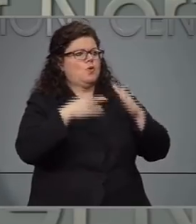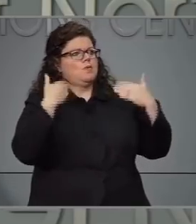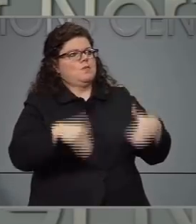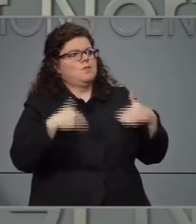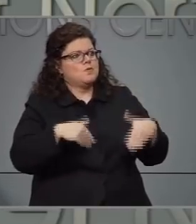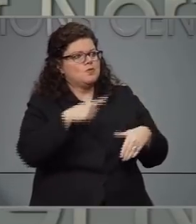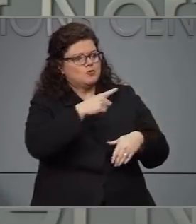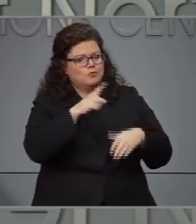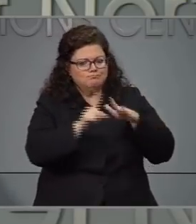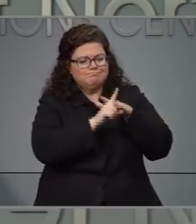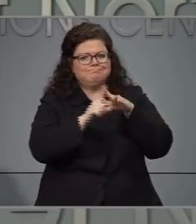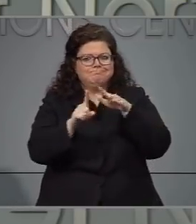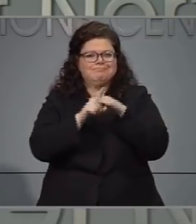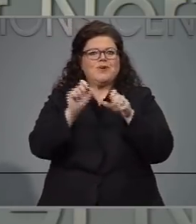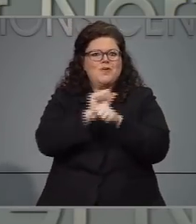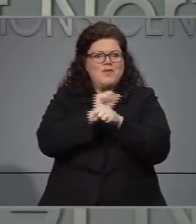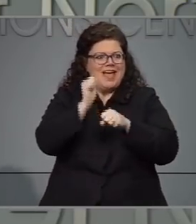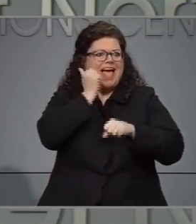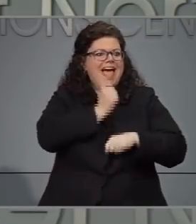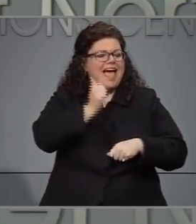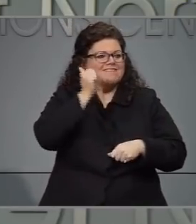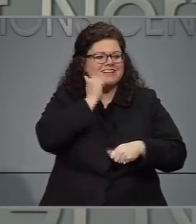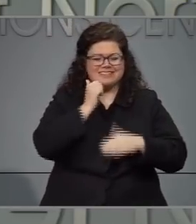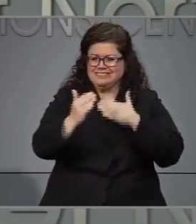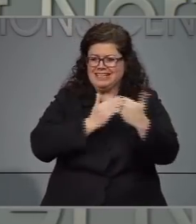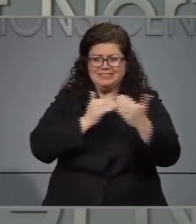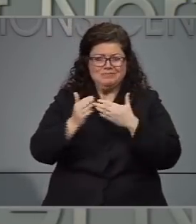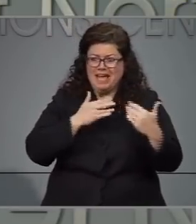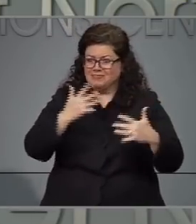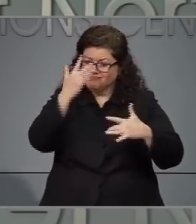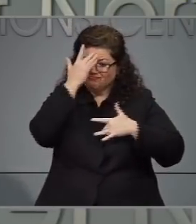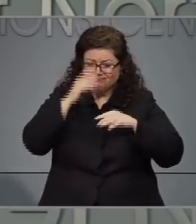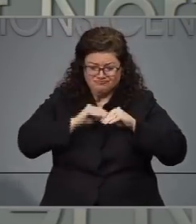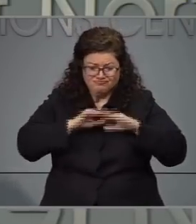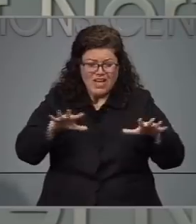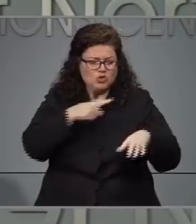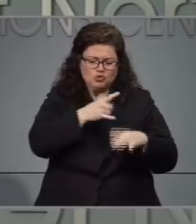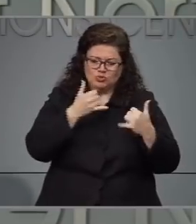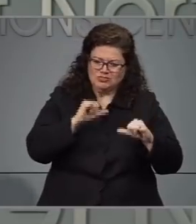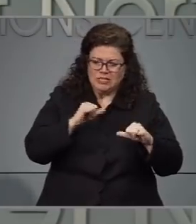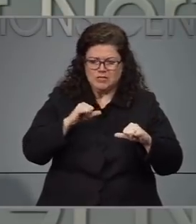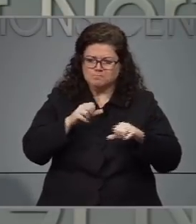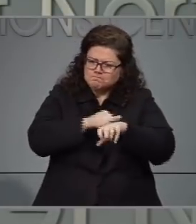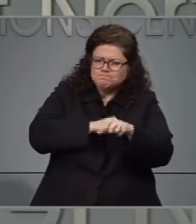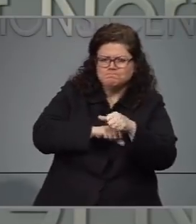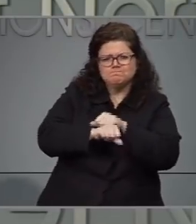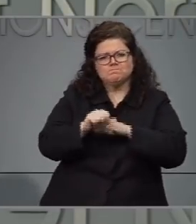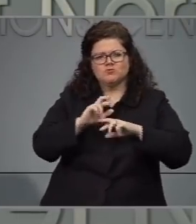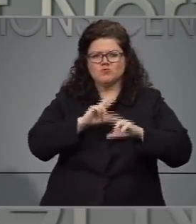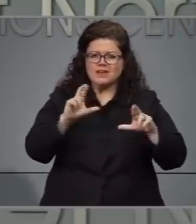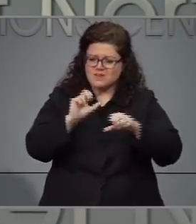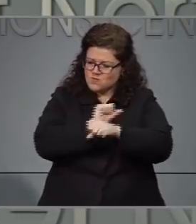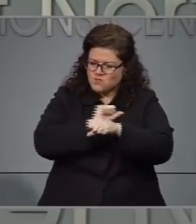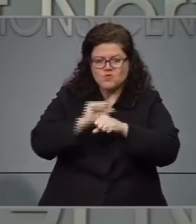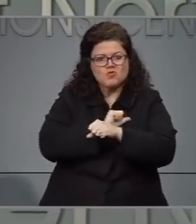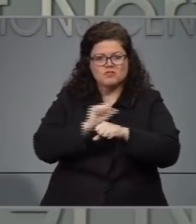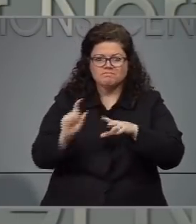day, even in the face of a pandemic, to keep us healthy and to save our